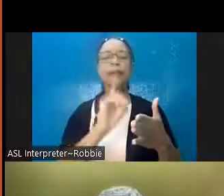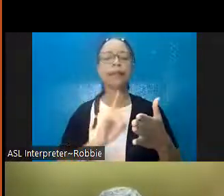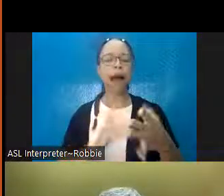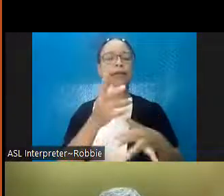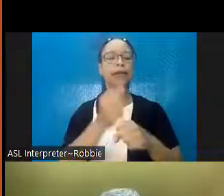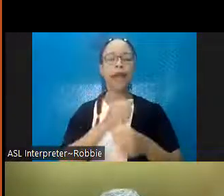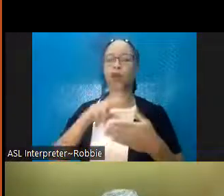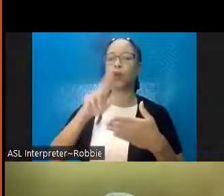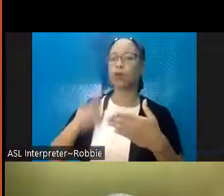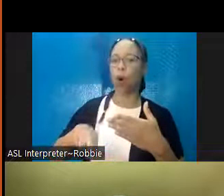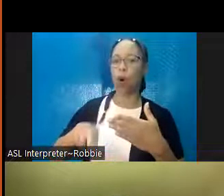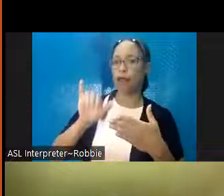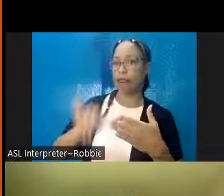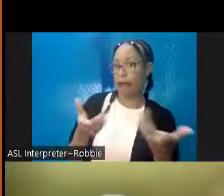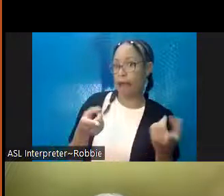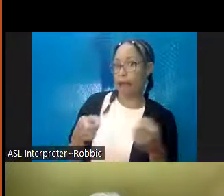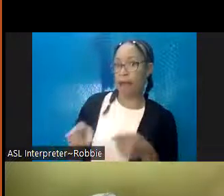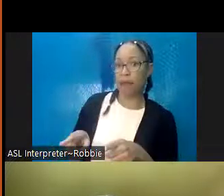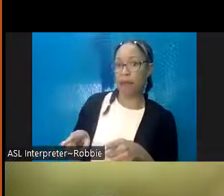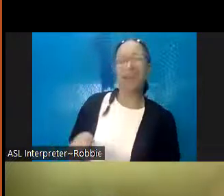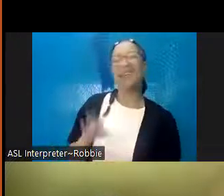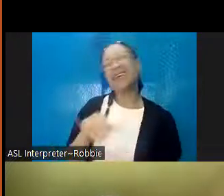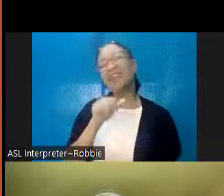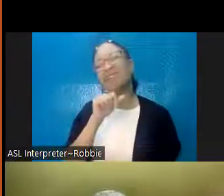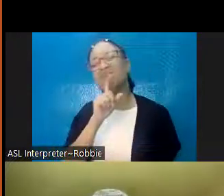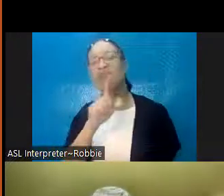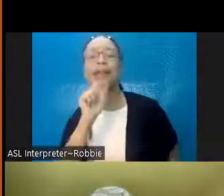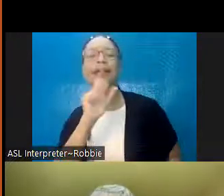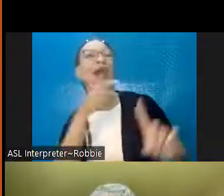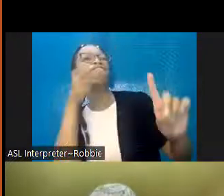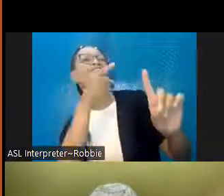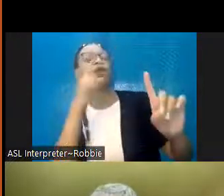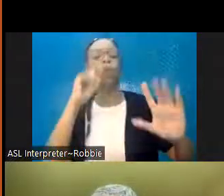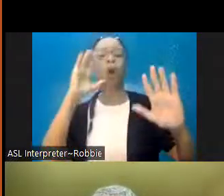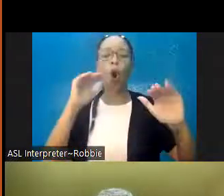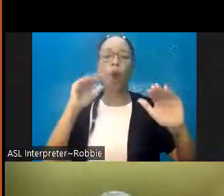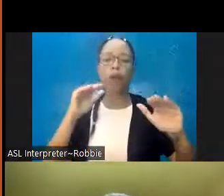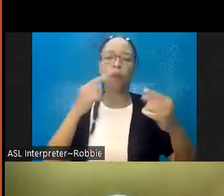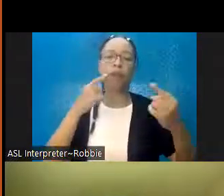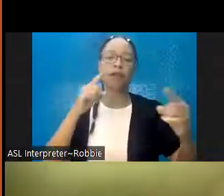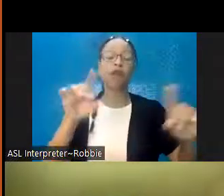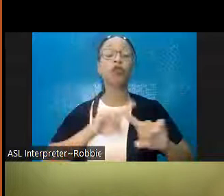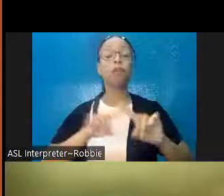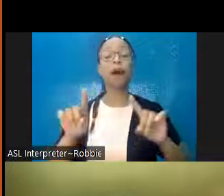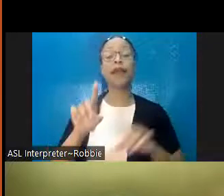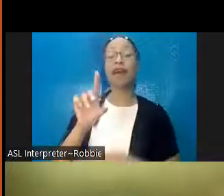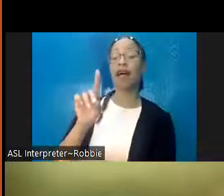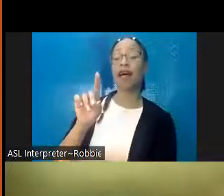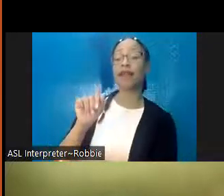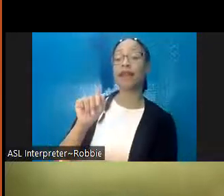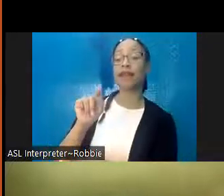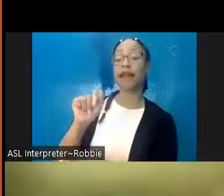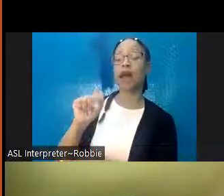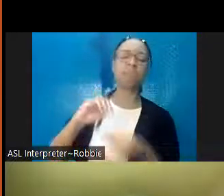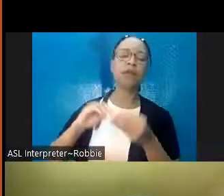that it gets. That isn't our aspiration of what we are hoping the system would achieve, but the data actually does tell